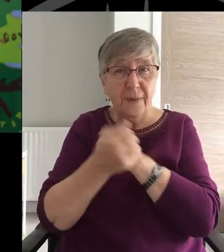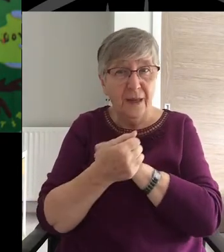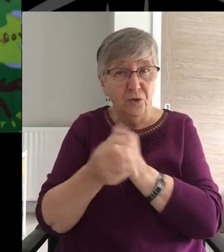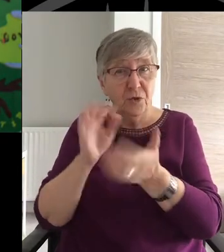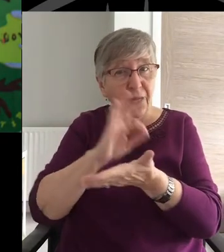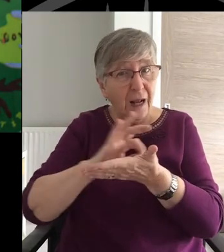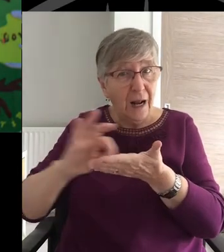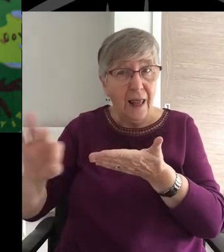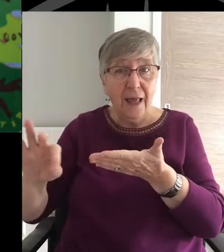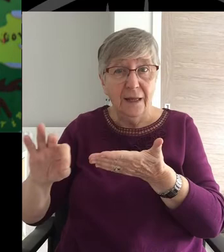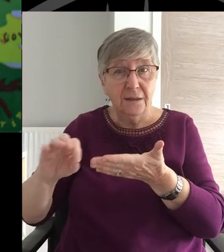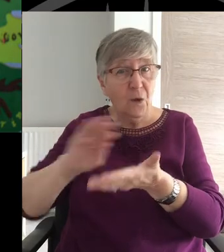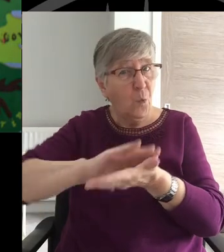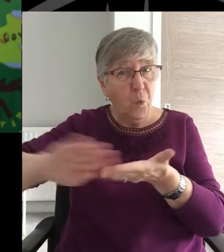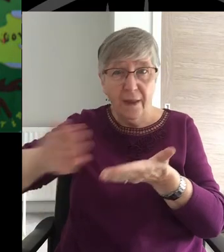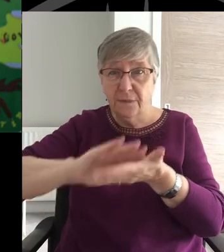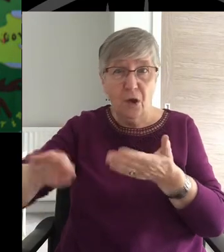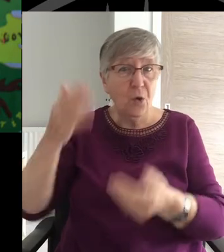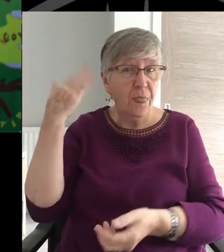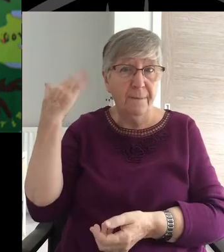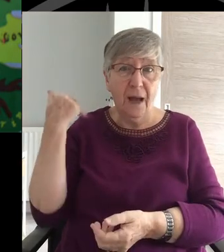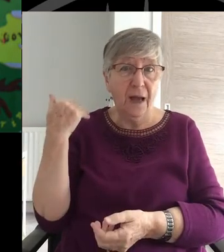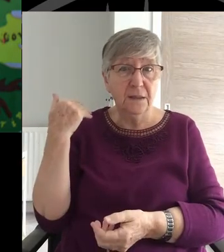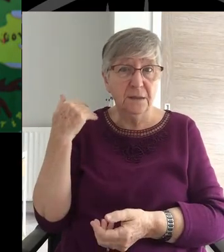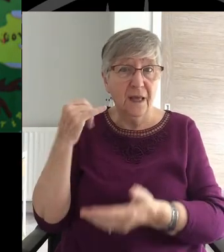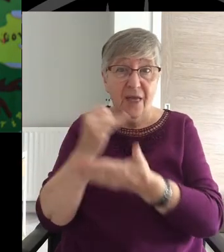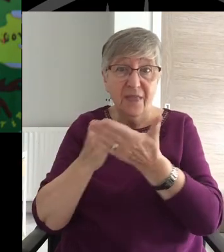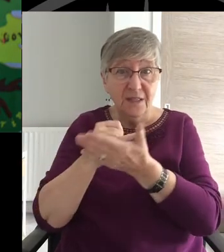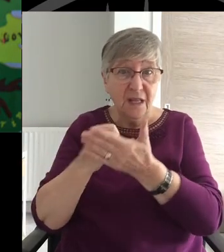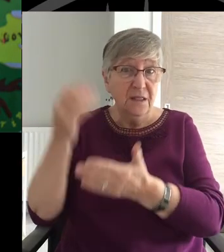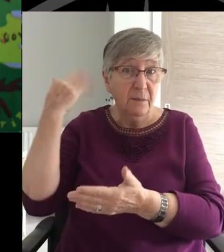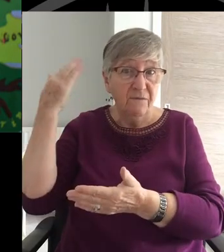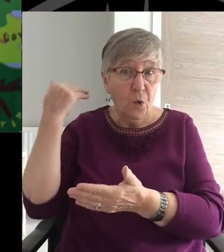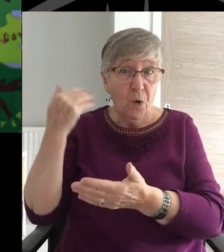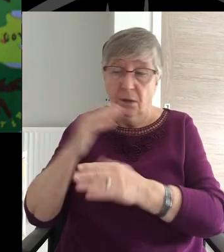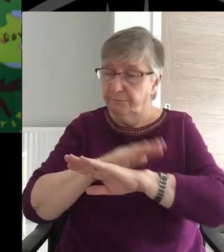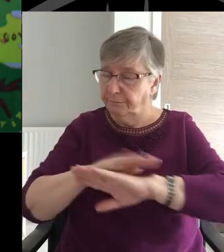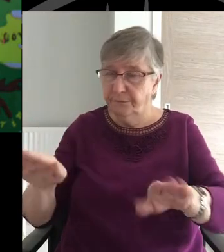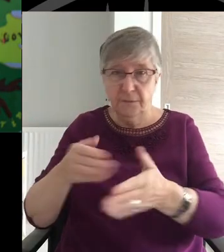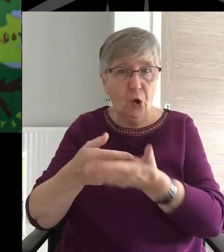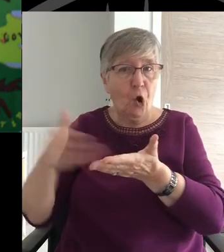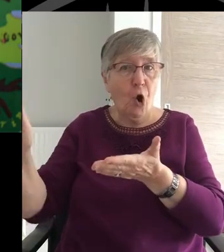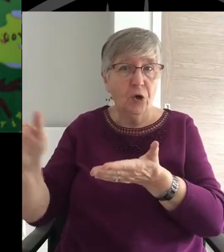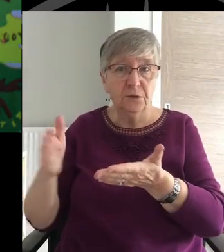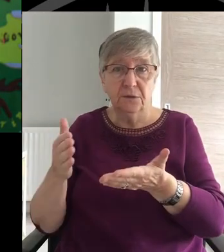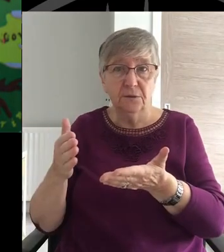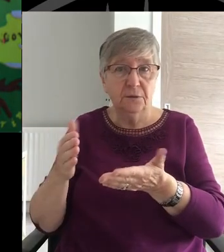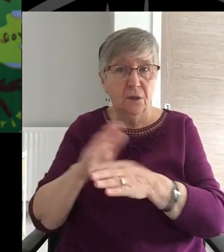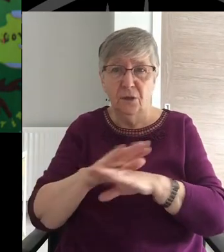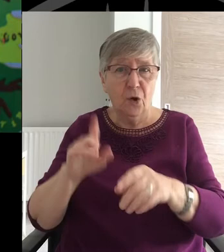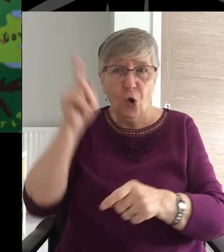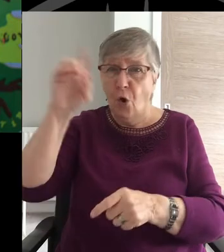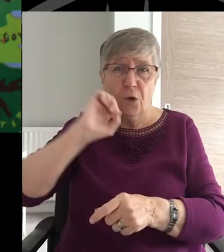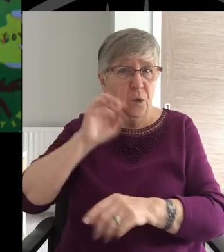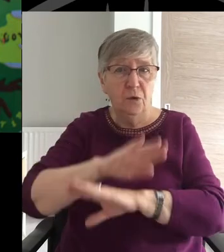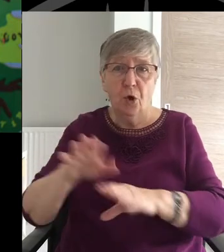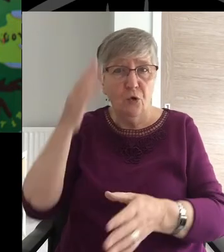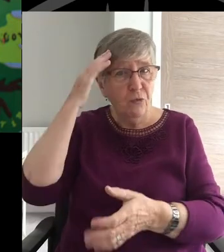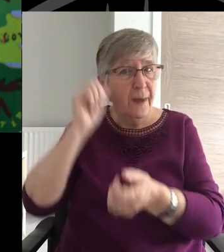16, wipes out the past. None of the sins that the person has committed after repentance will be remembered against